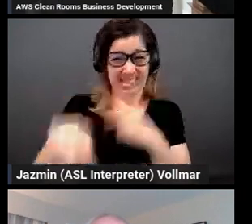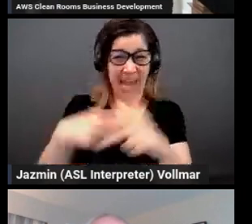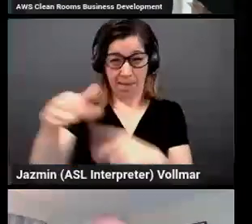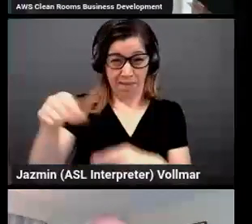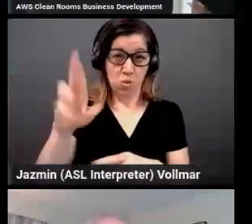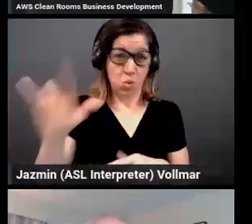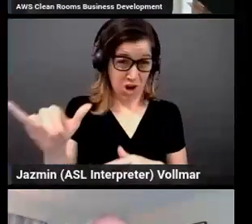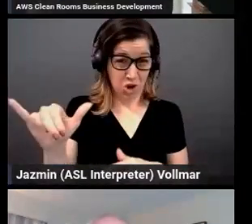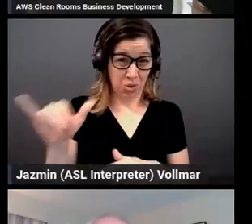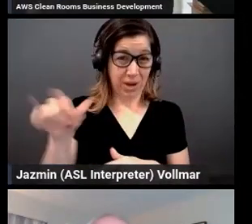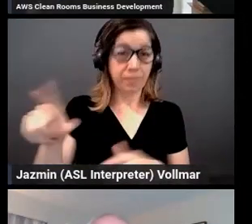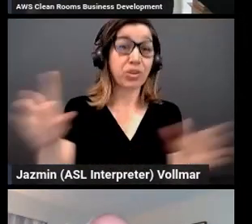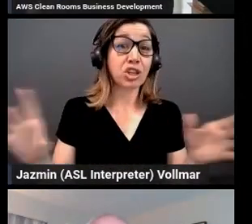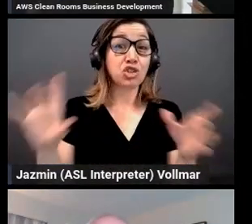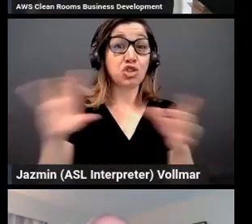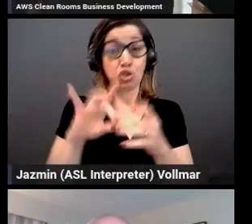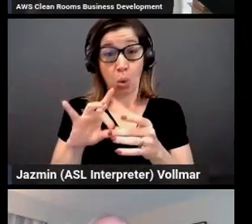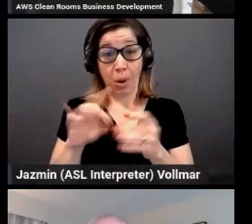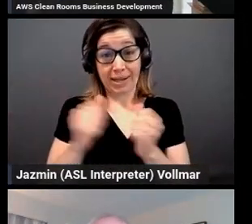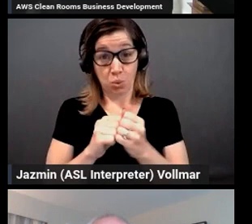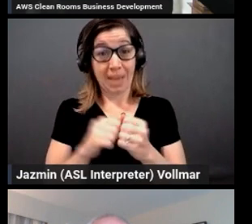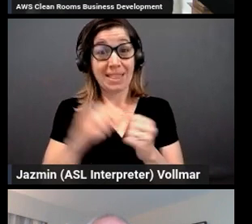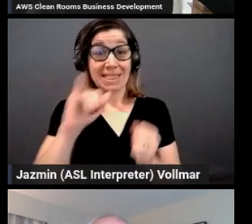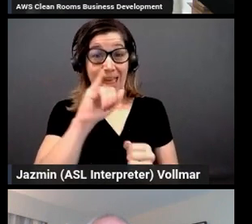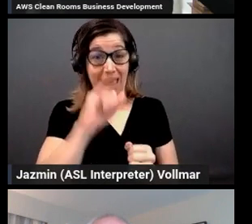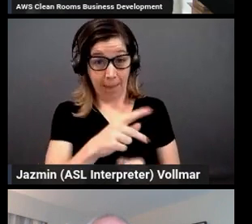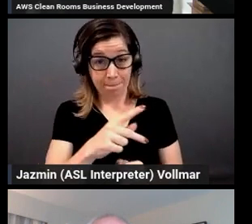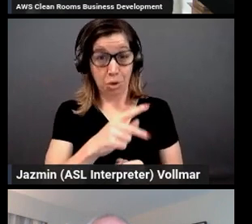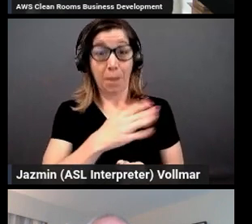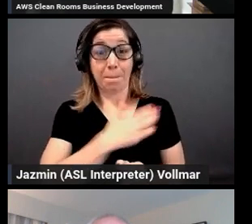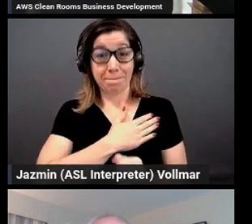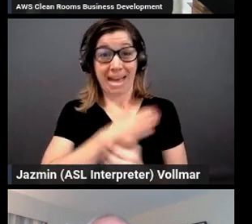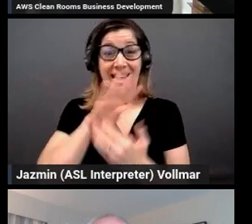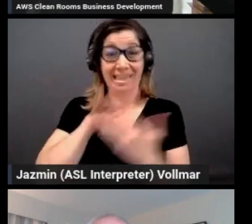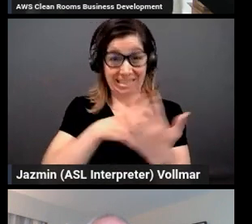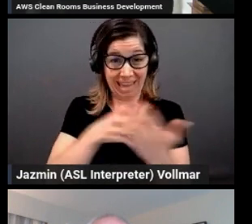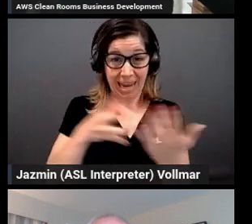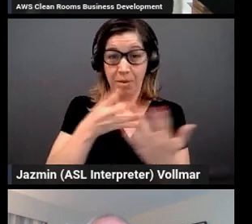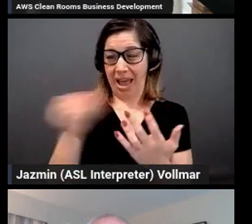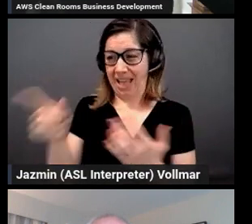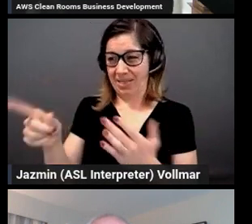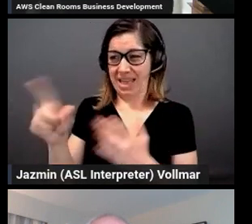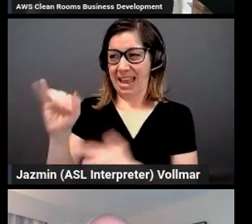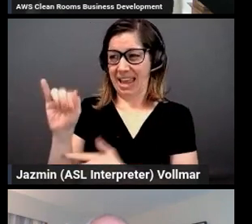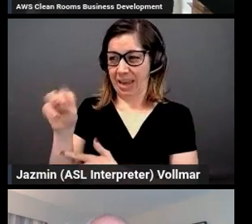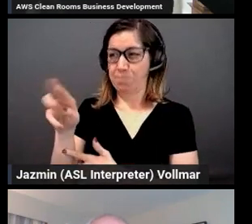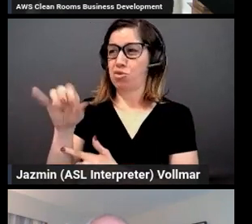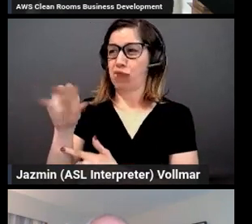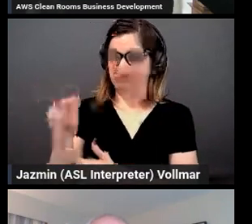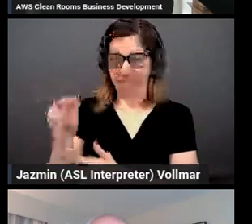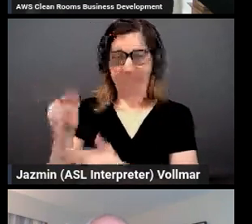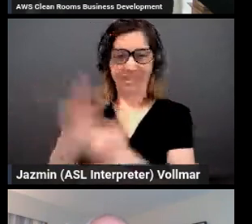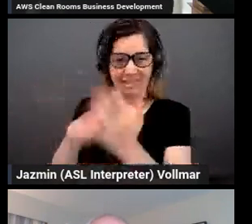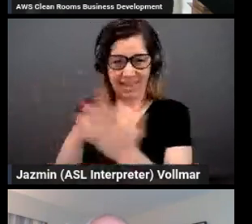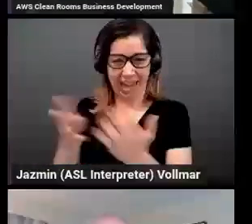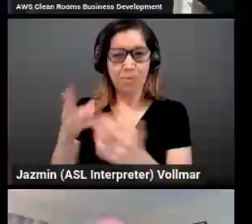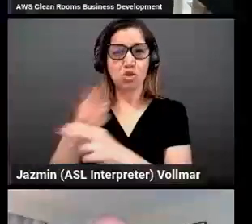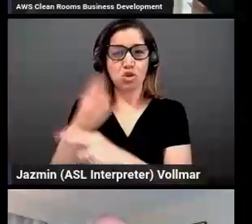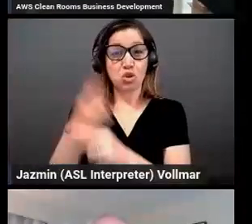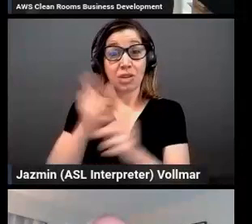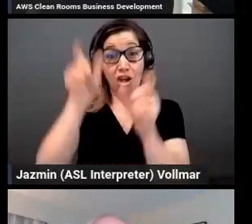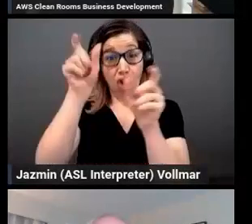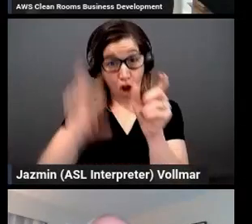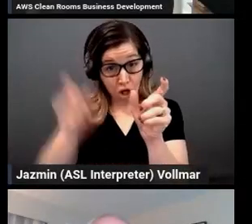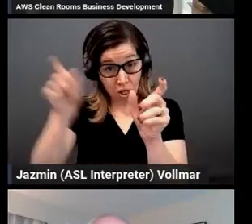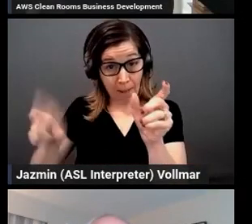which joins with my table with the impressions table and only uses columns as they are supposed